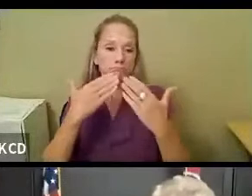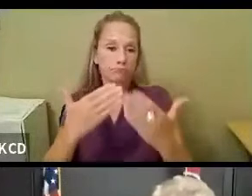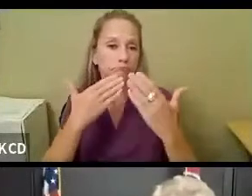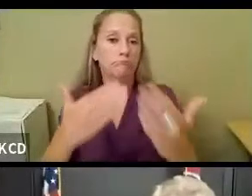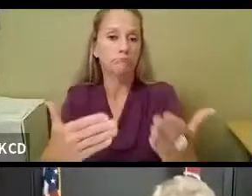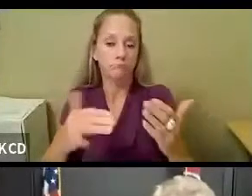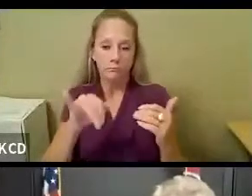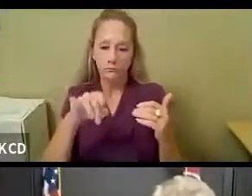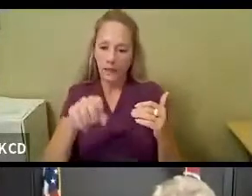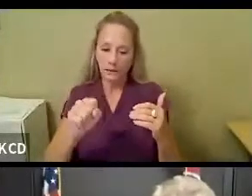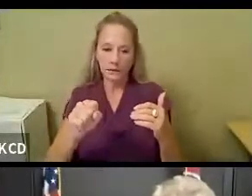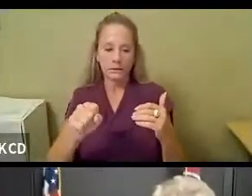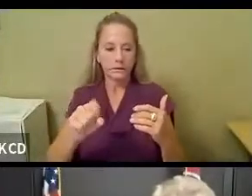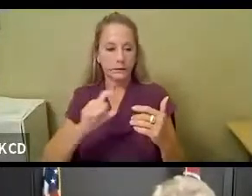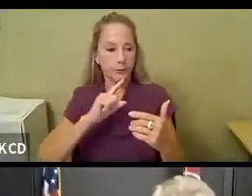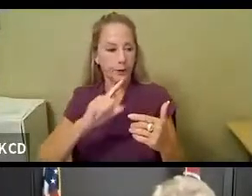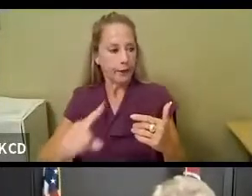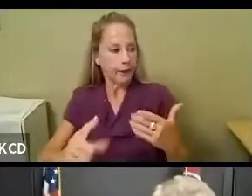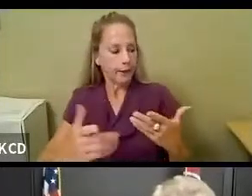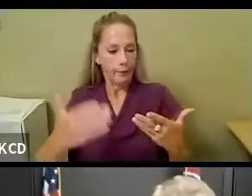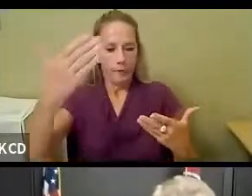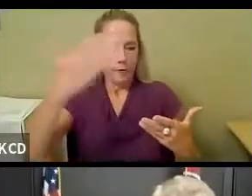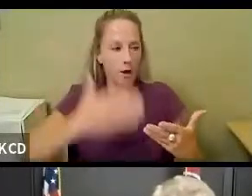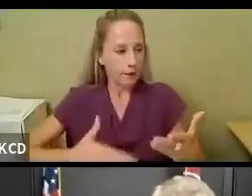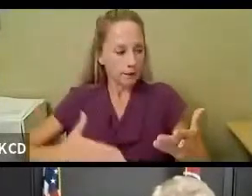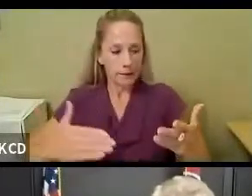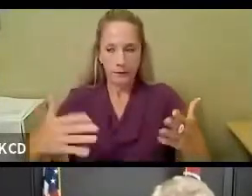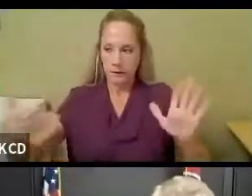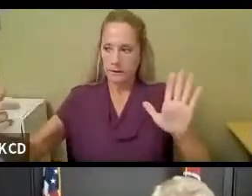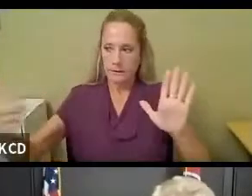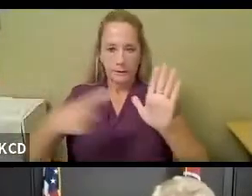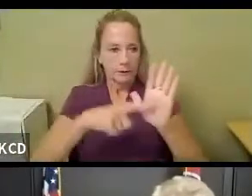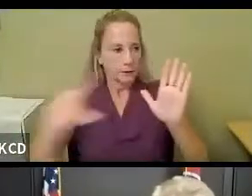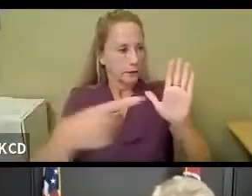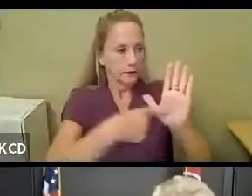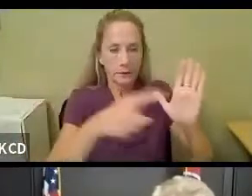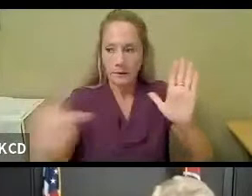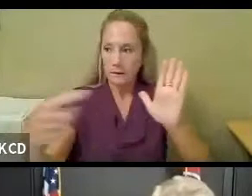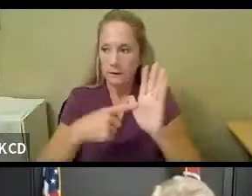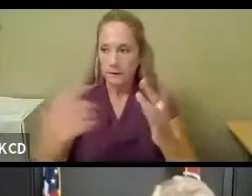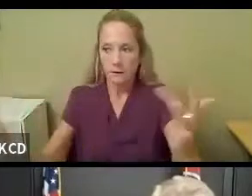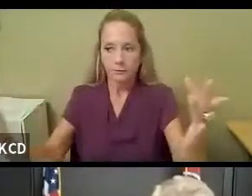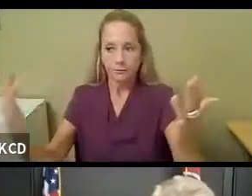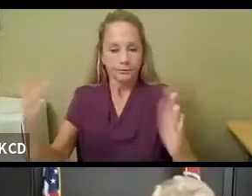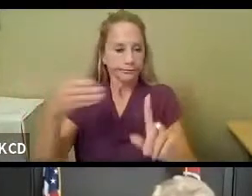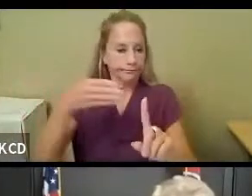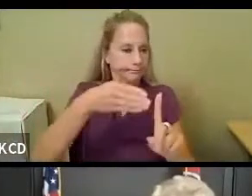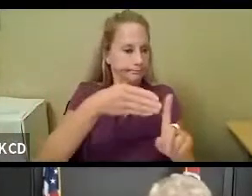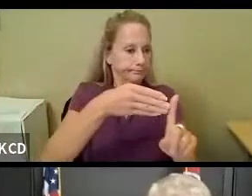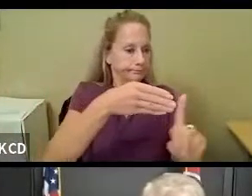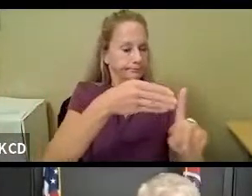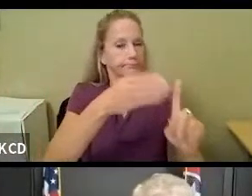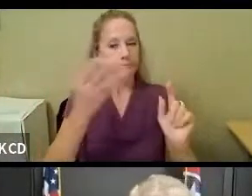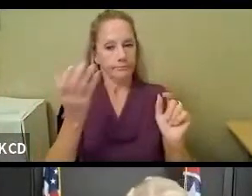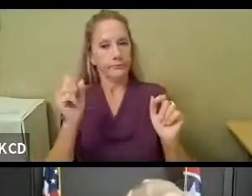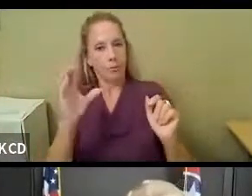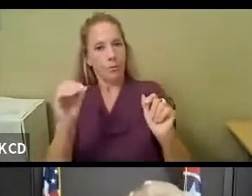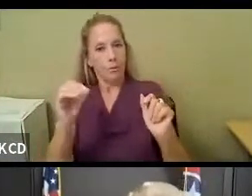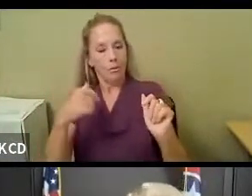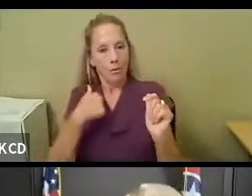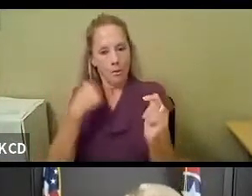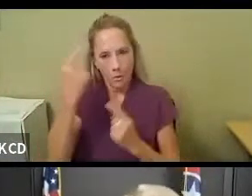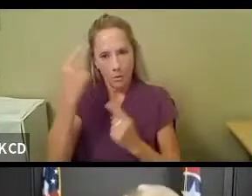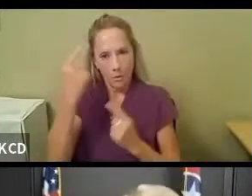are on the front lines every day. What I'm wondering is, and so I'm